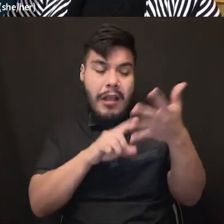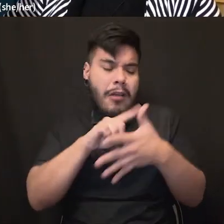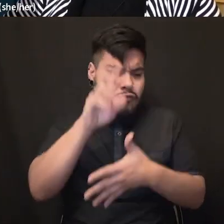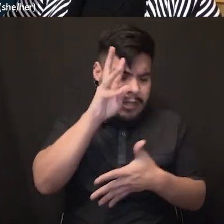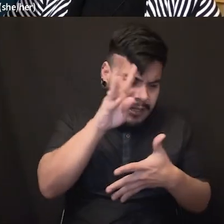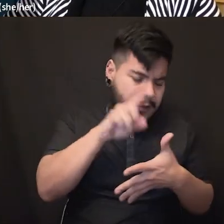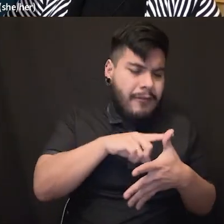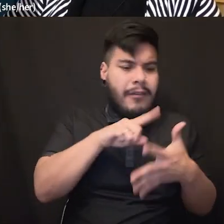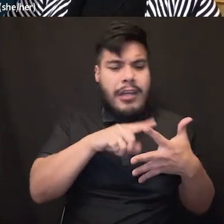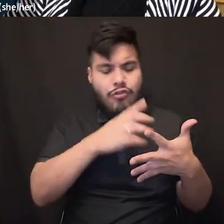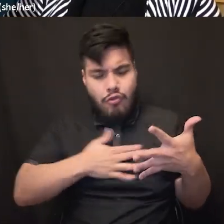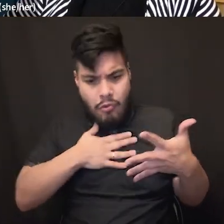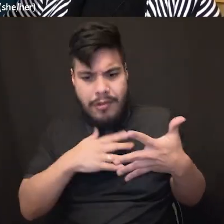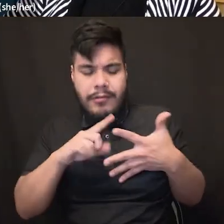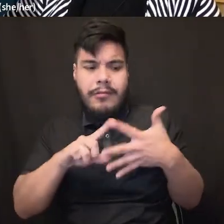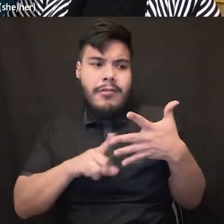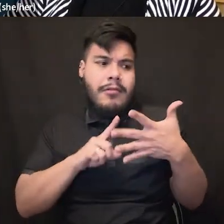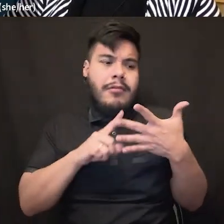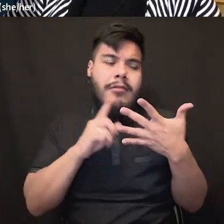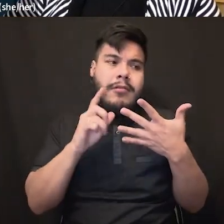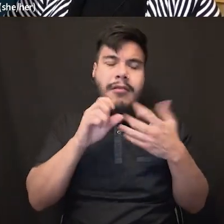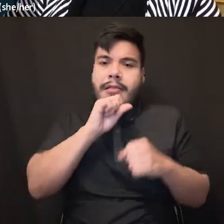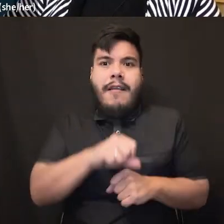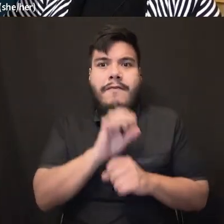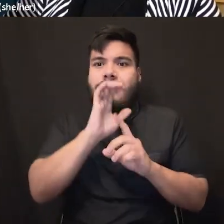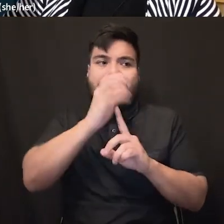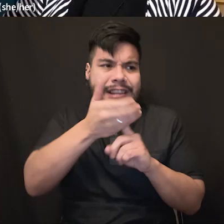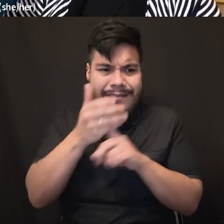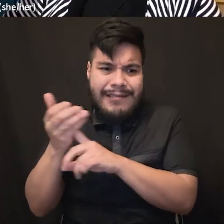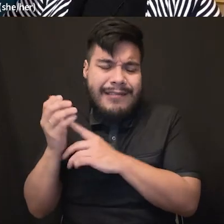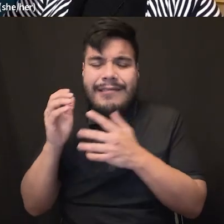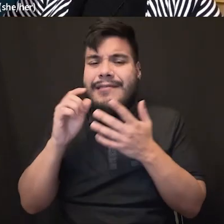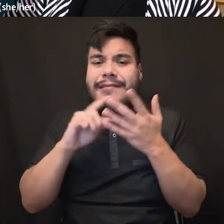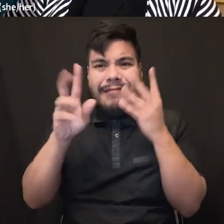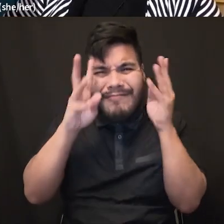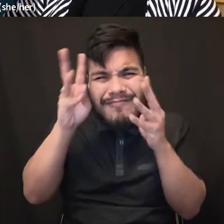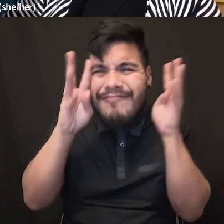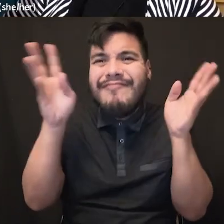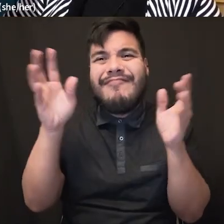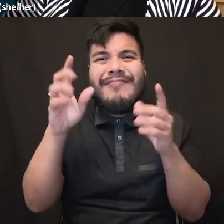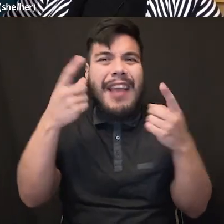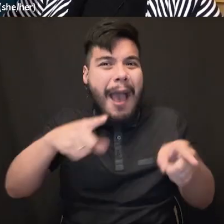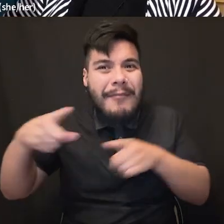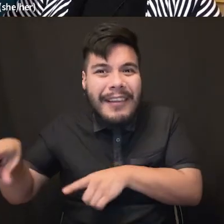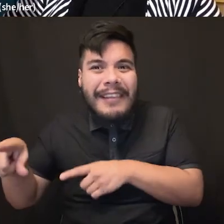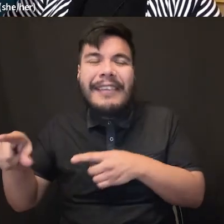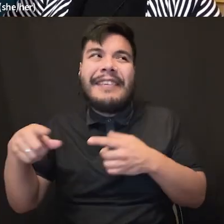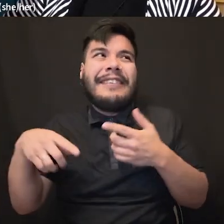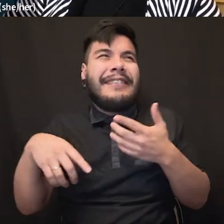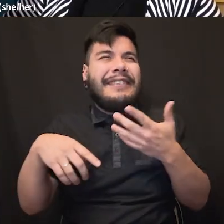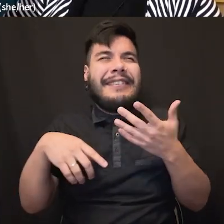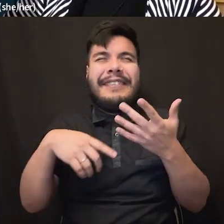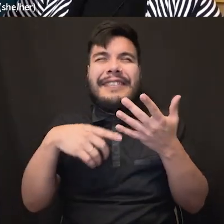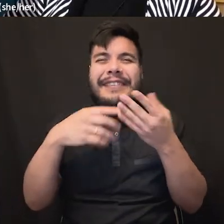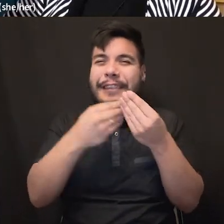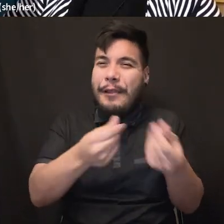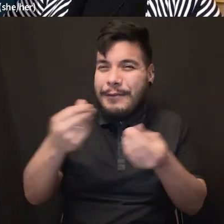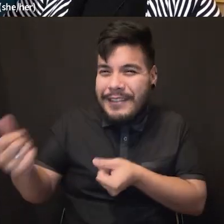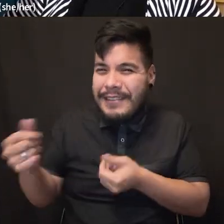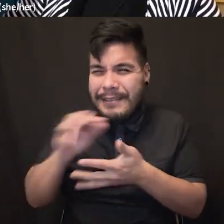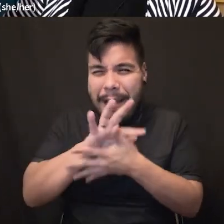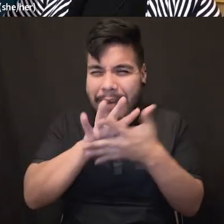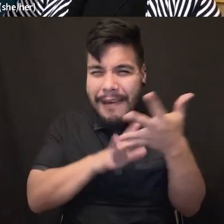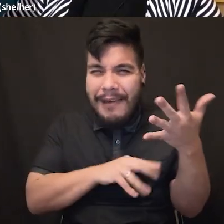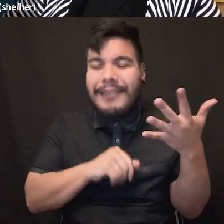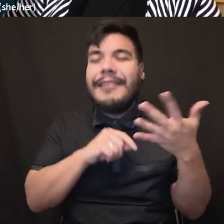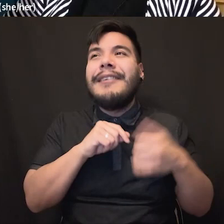it. I loved like just pretending and coming up with the, you know, imagination, like imaginary situations and solutions